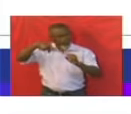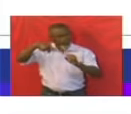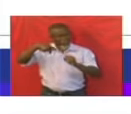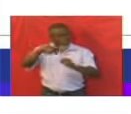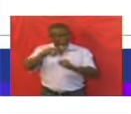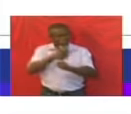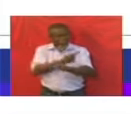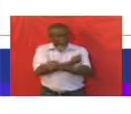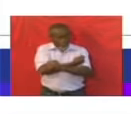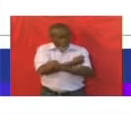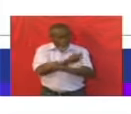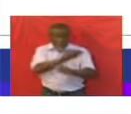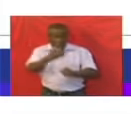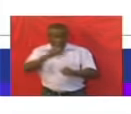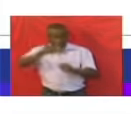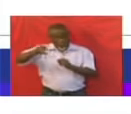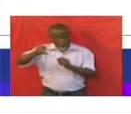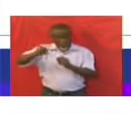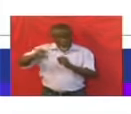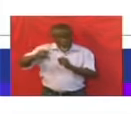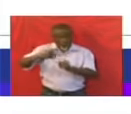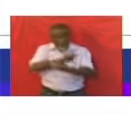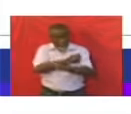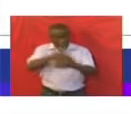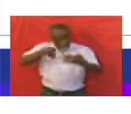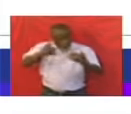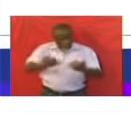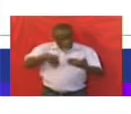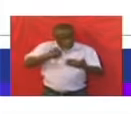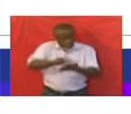vaccines, which just came into the country?